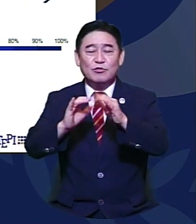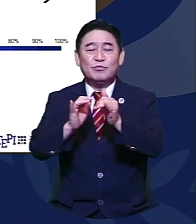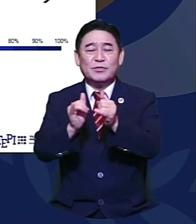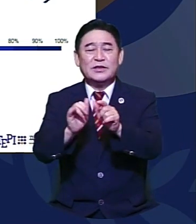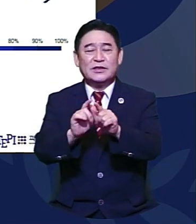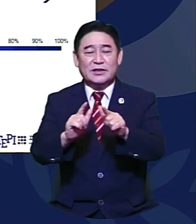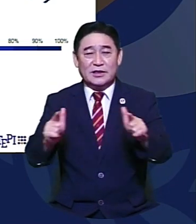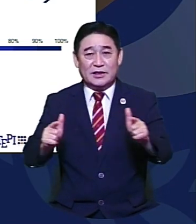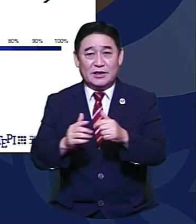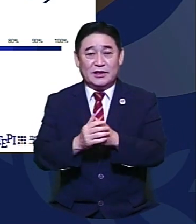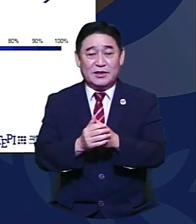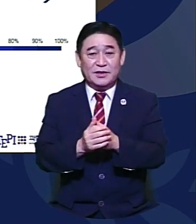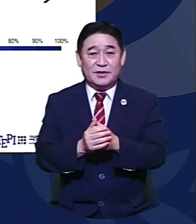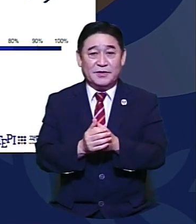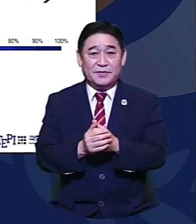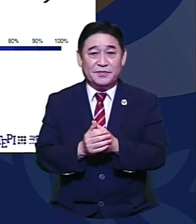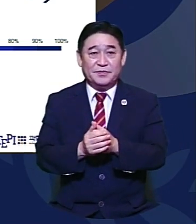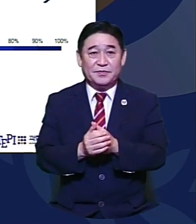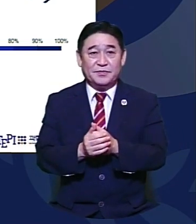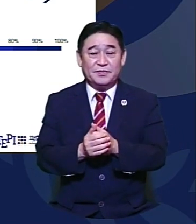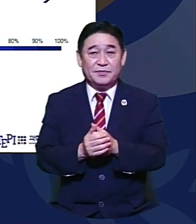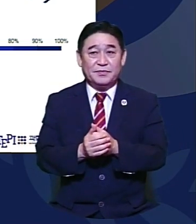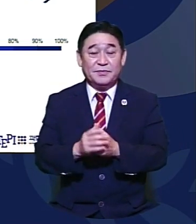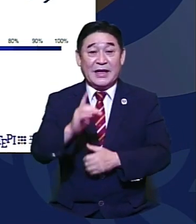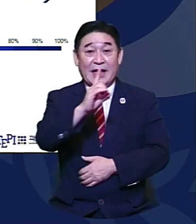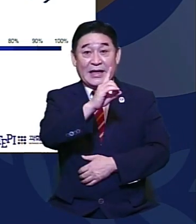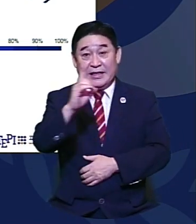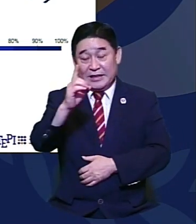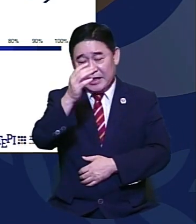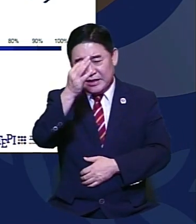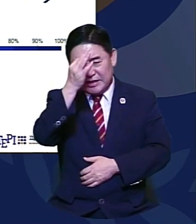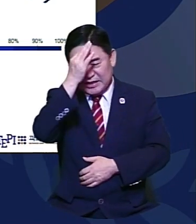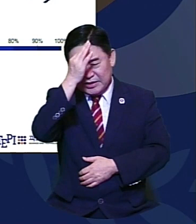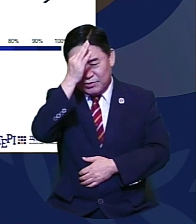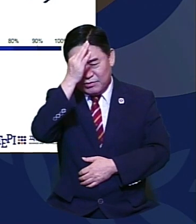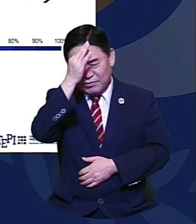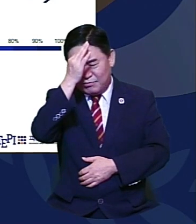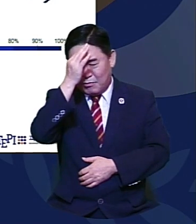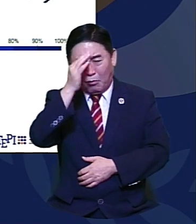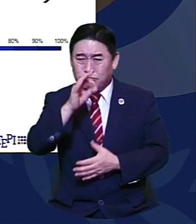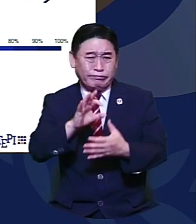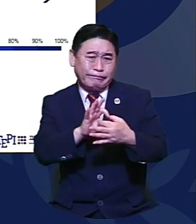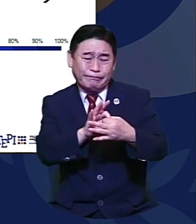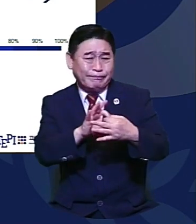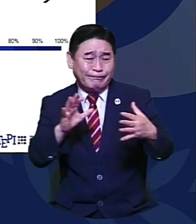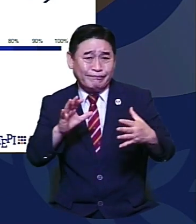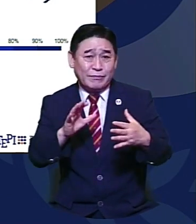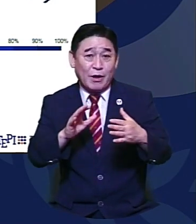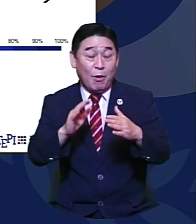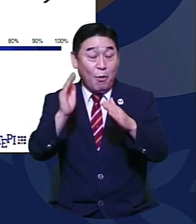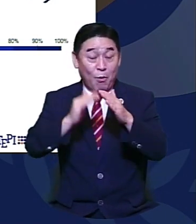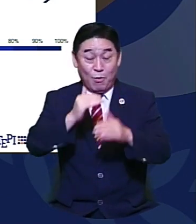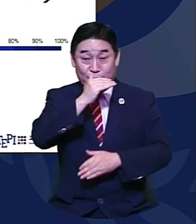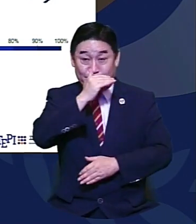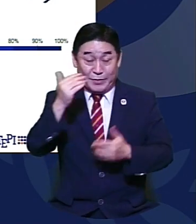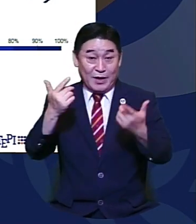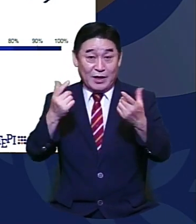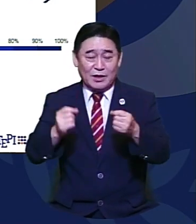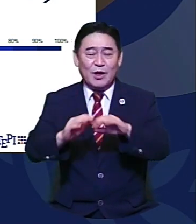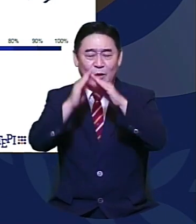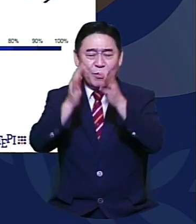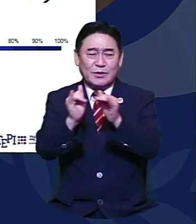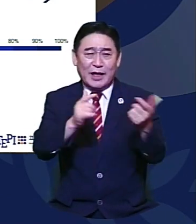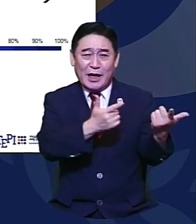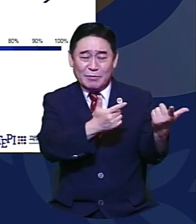depend on the digital technology. So quite fair. Everybody does not know